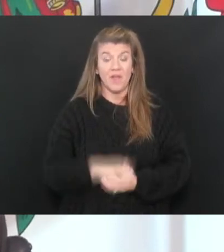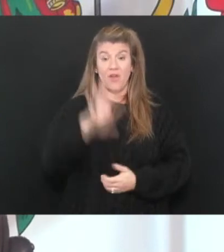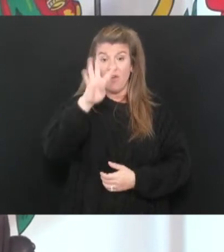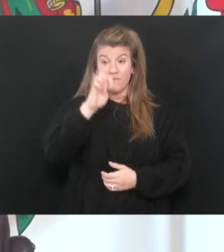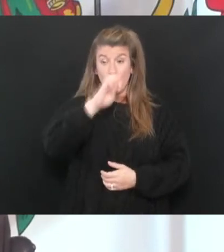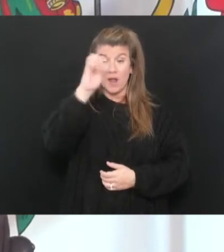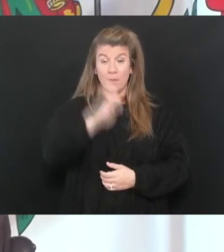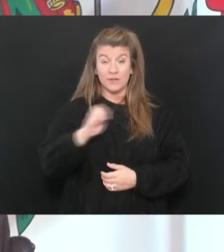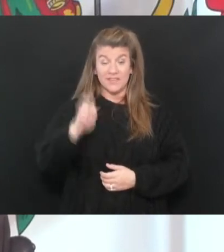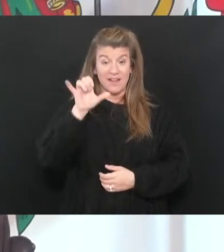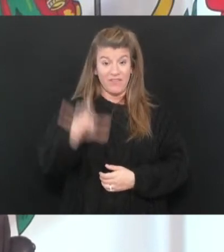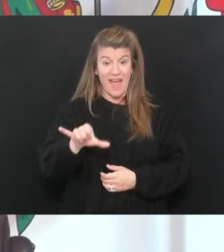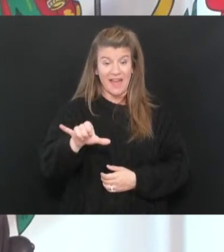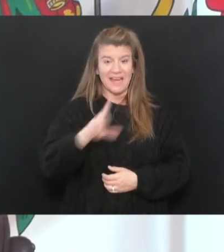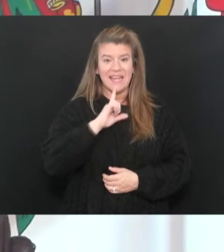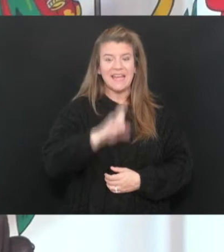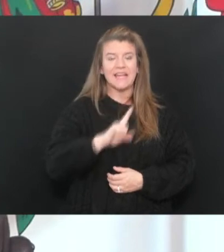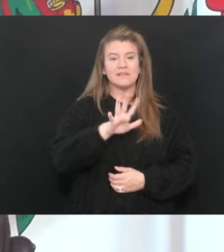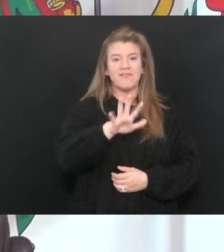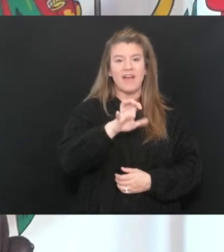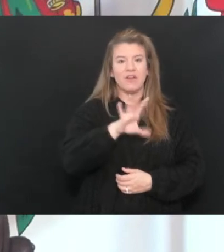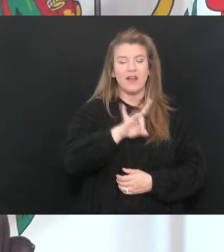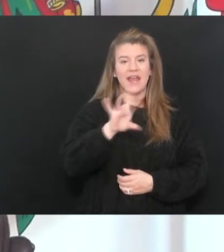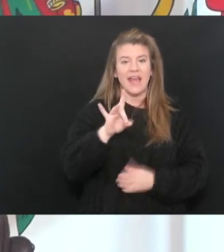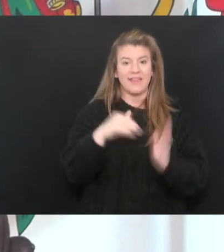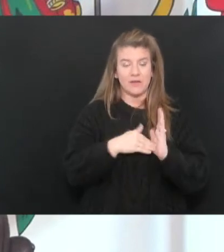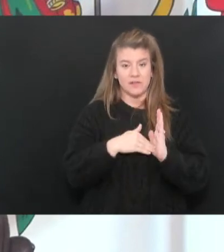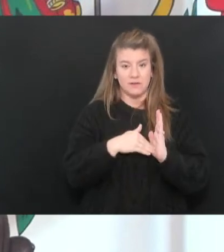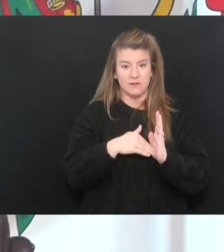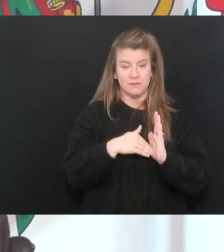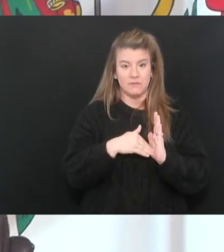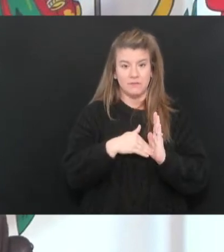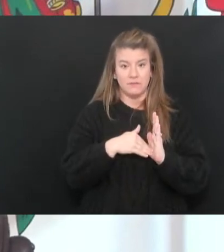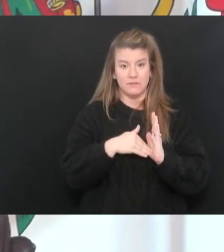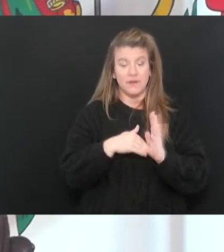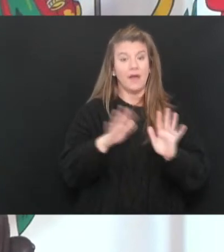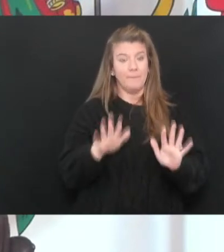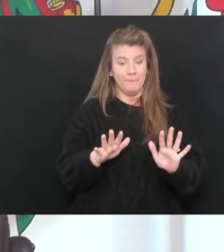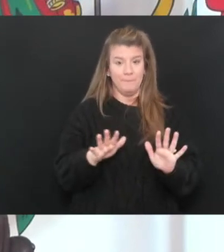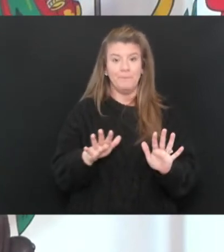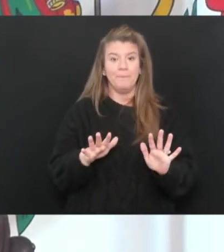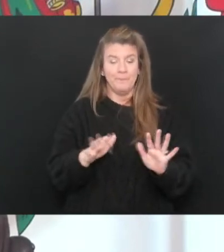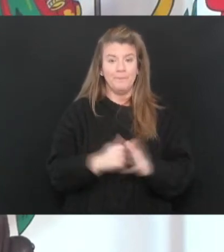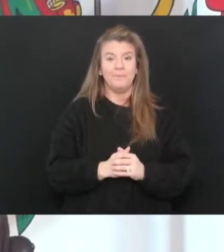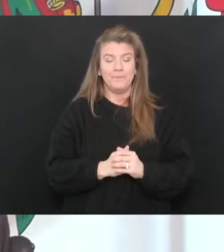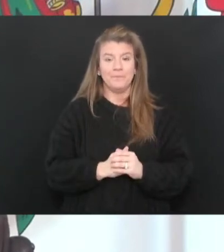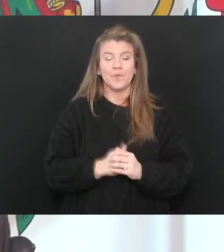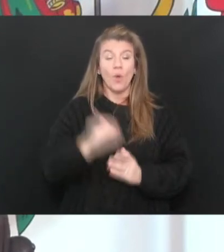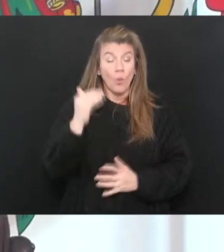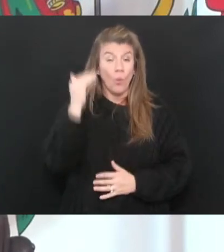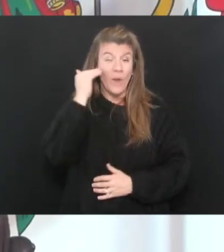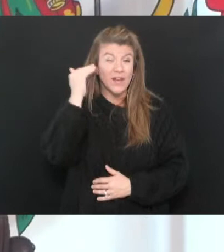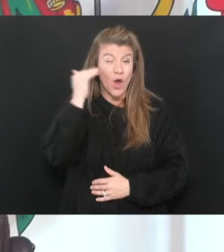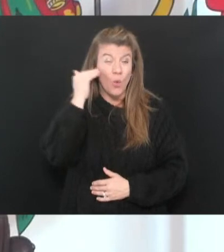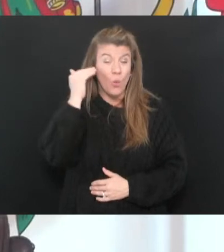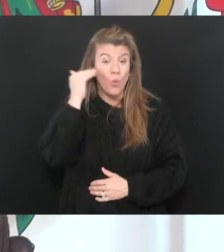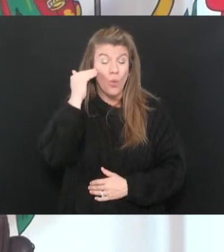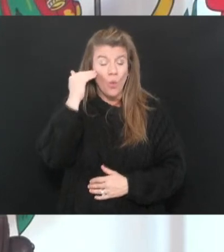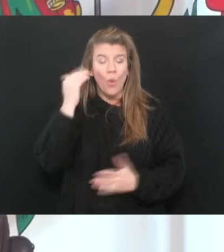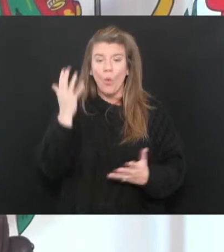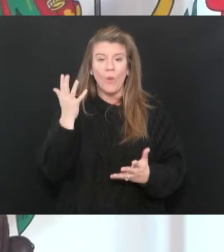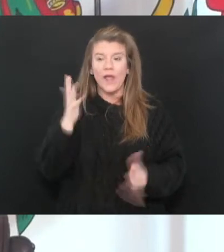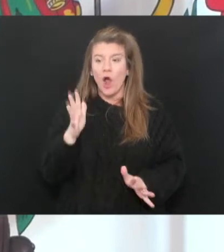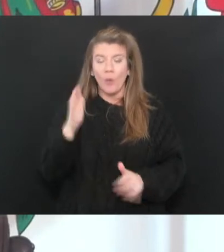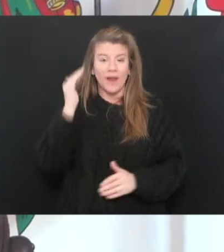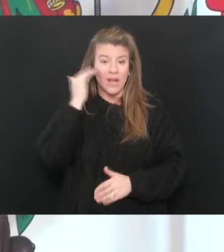40% of that is 588,000. Now, we know